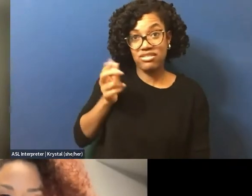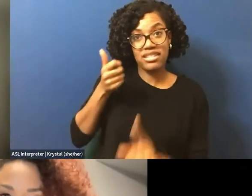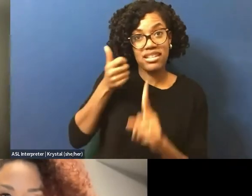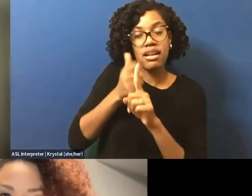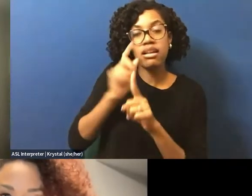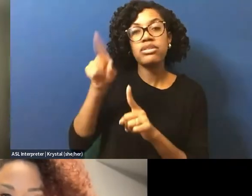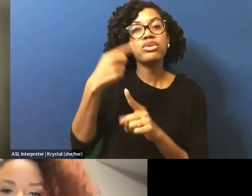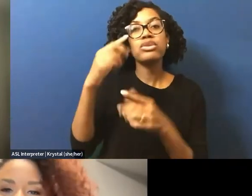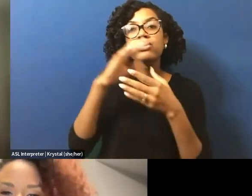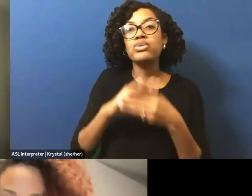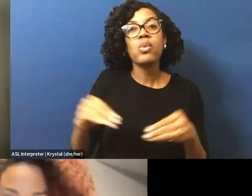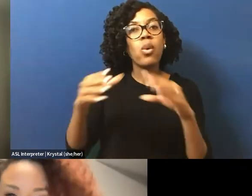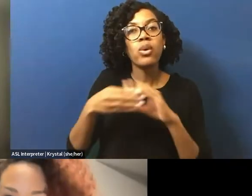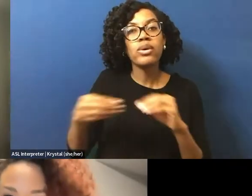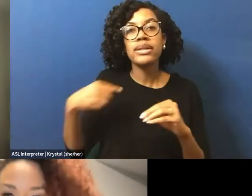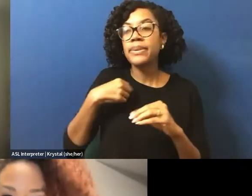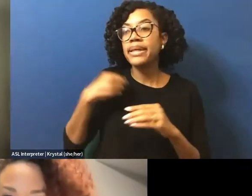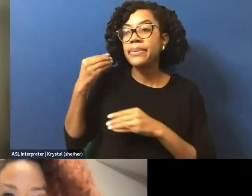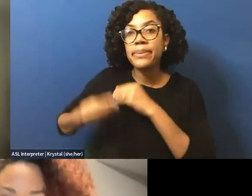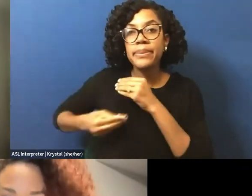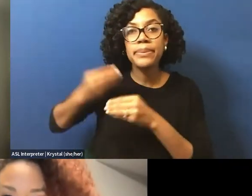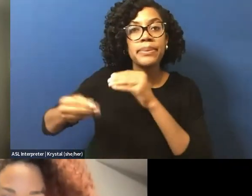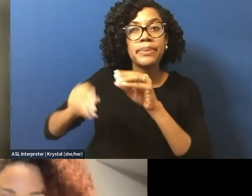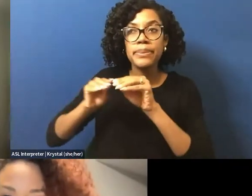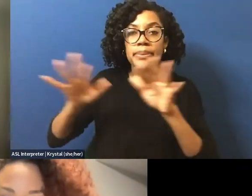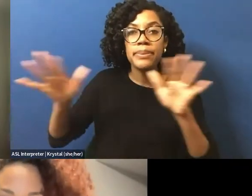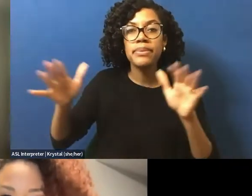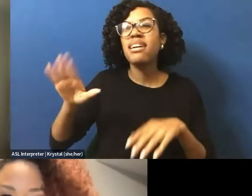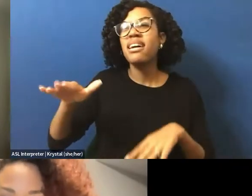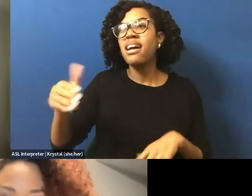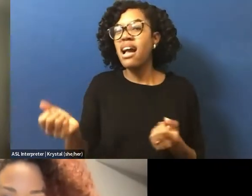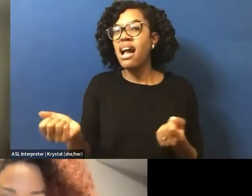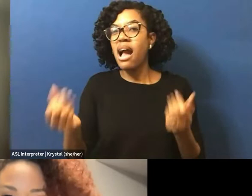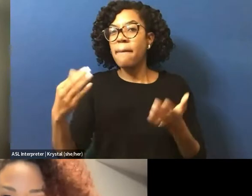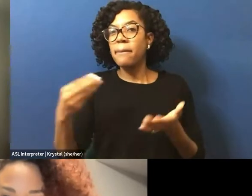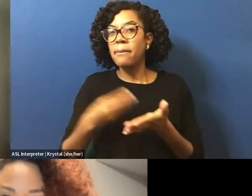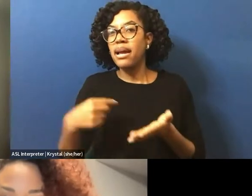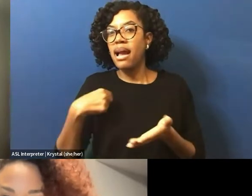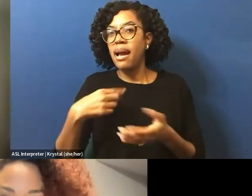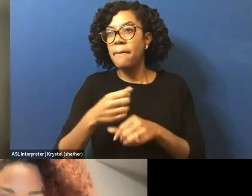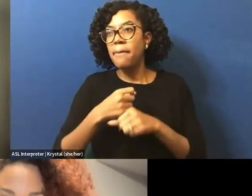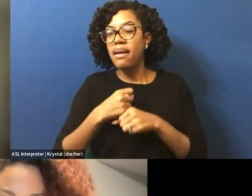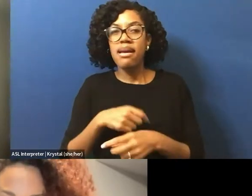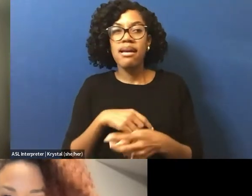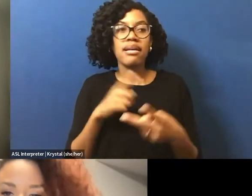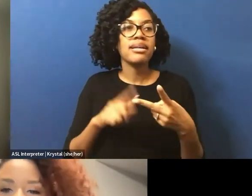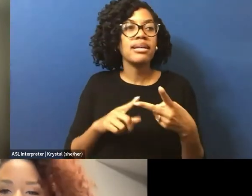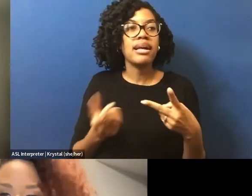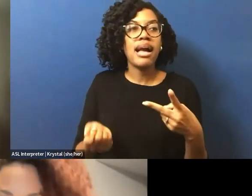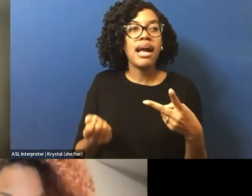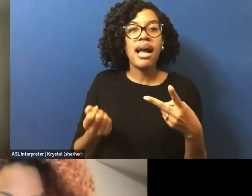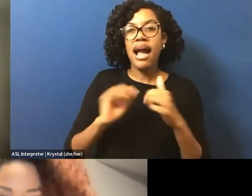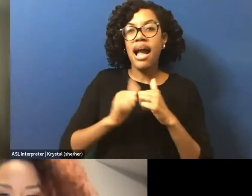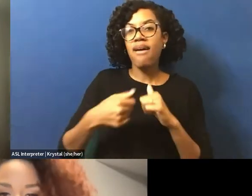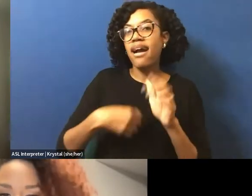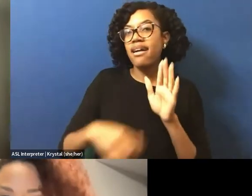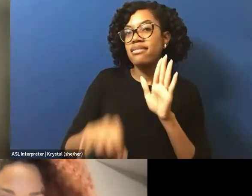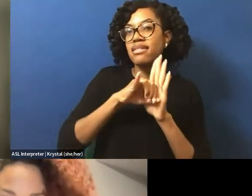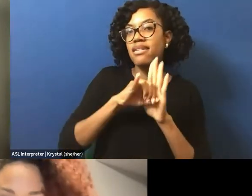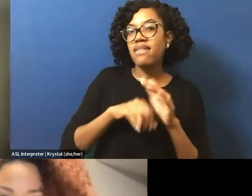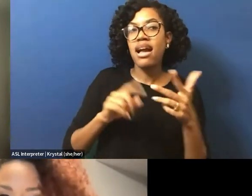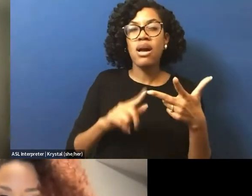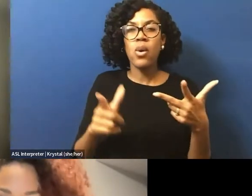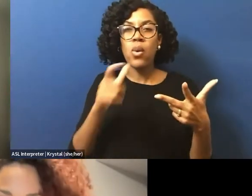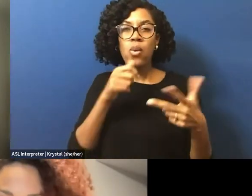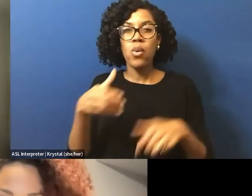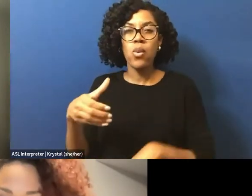tell each other about who we are, how much money we make, how we identify, who's in power, right? Who's cool, who's not